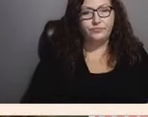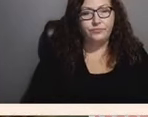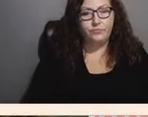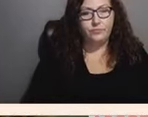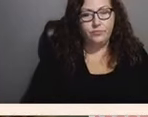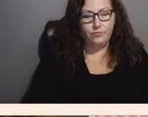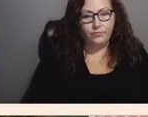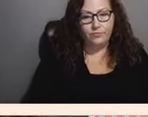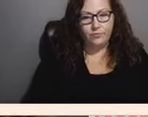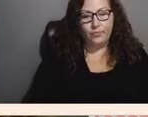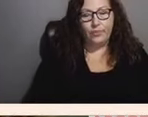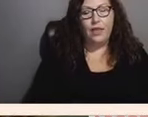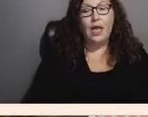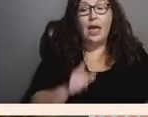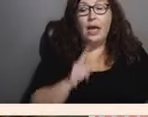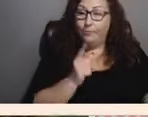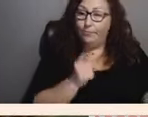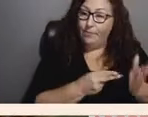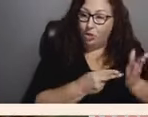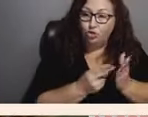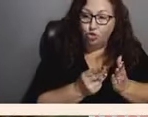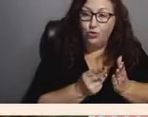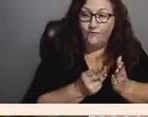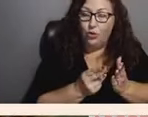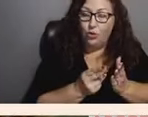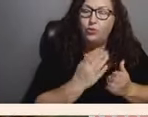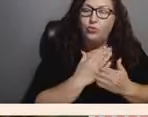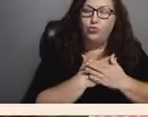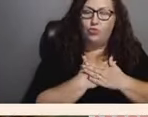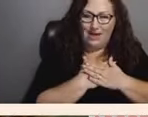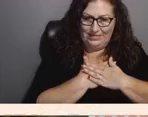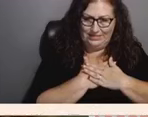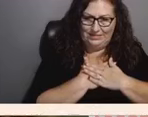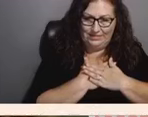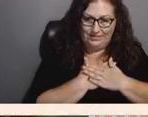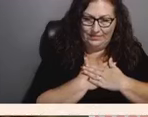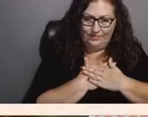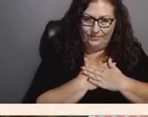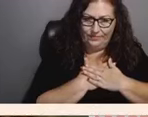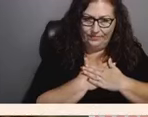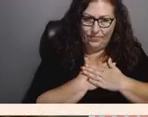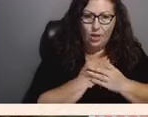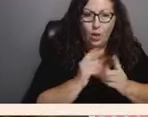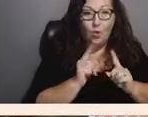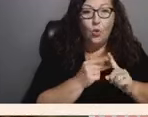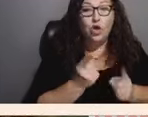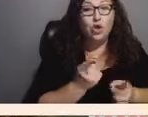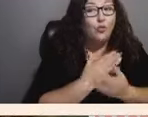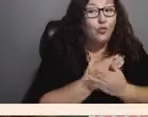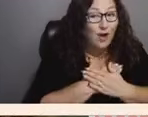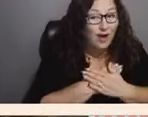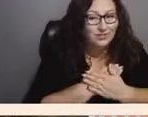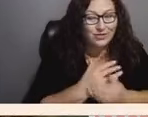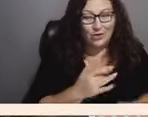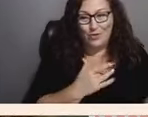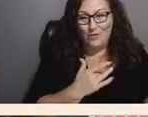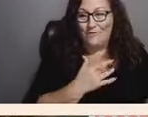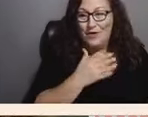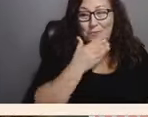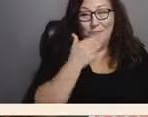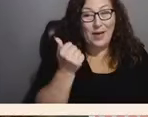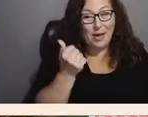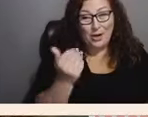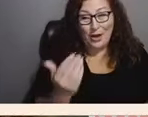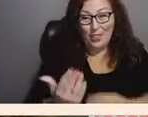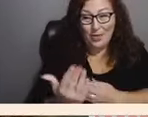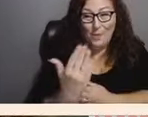truthful. Rest. And when you rest, you feel better in the morning.